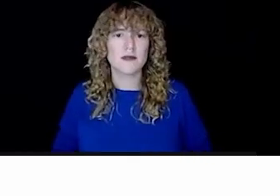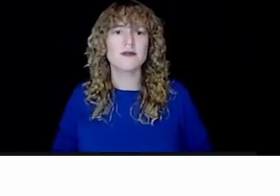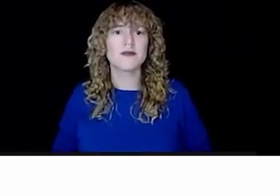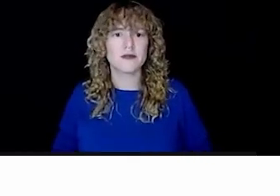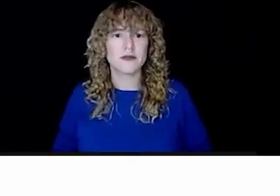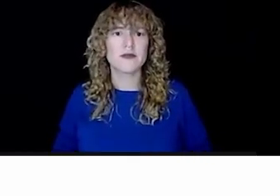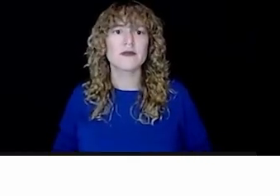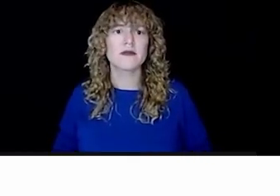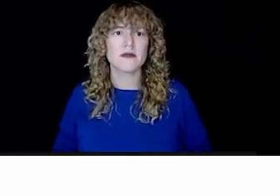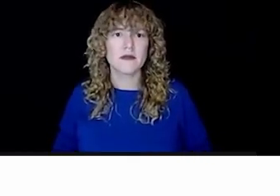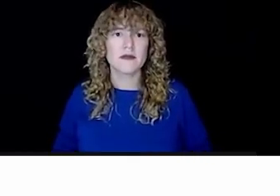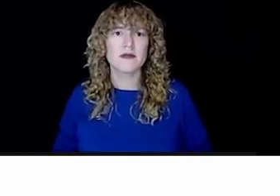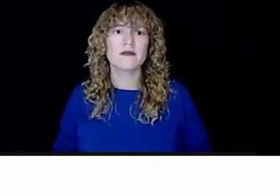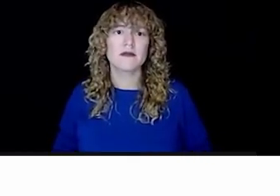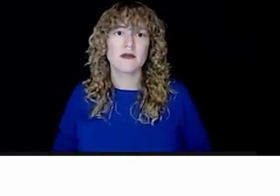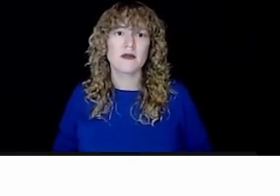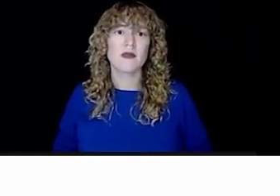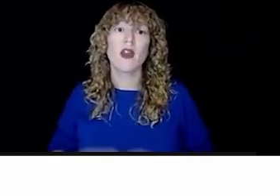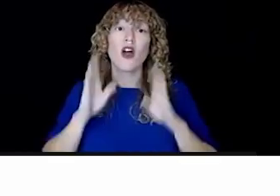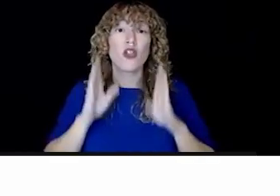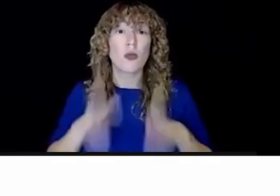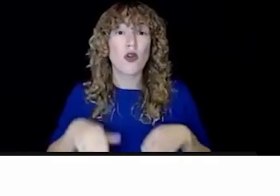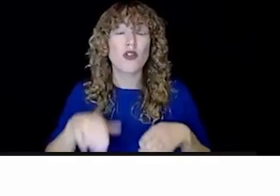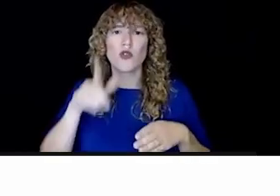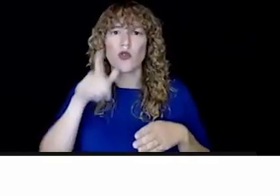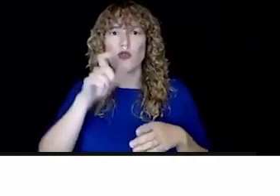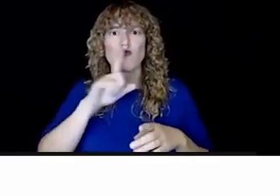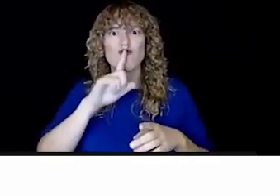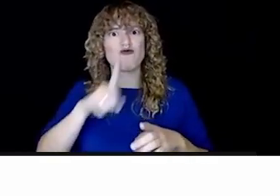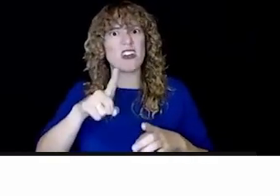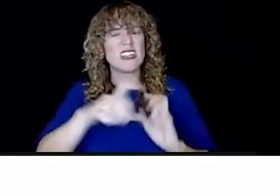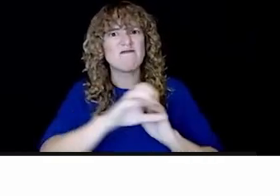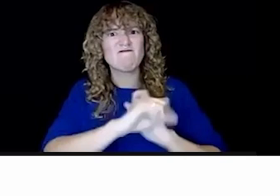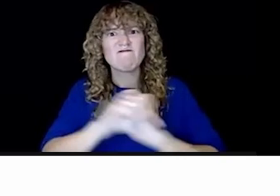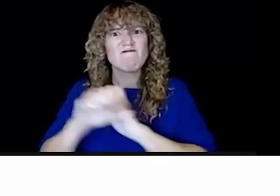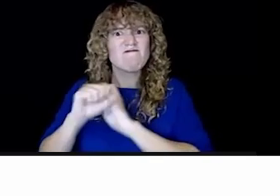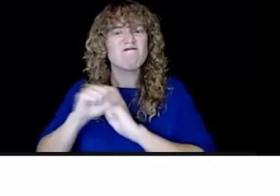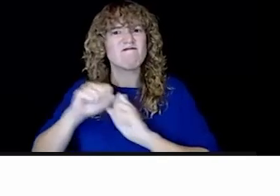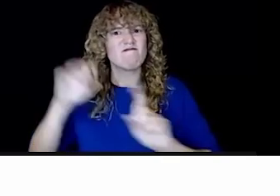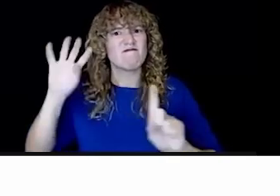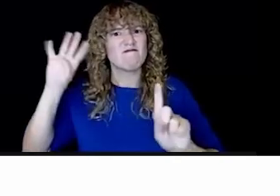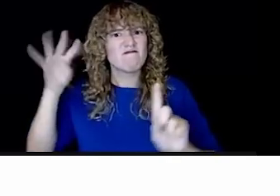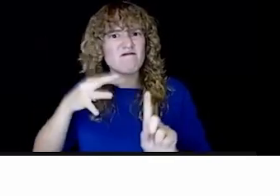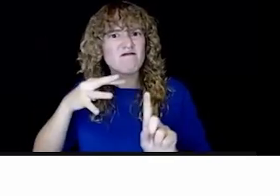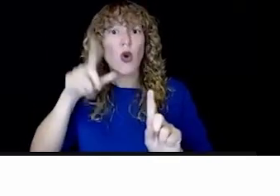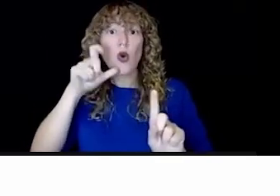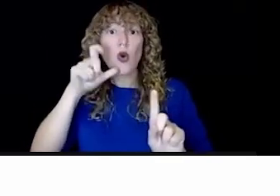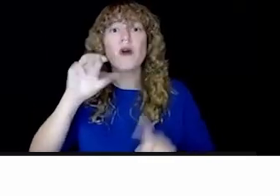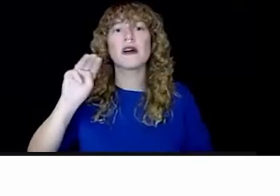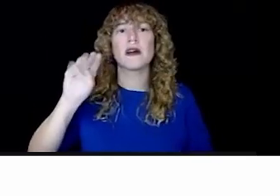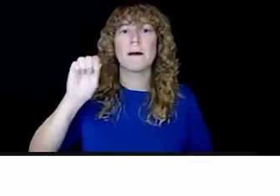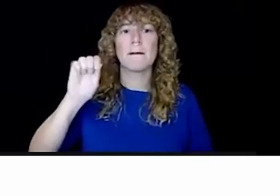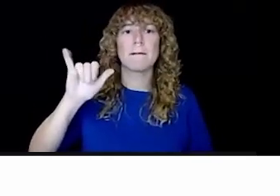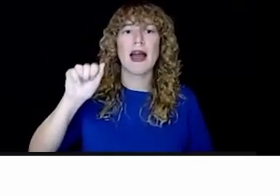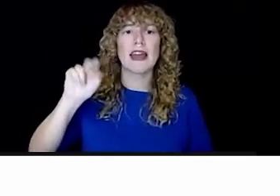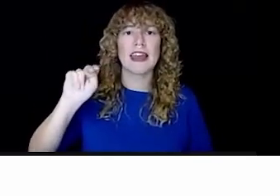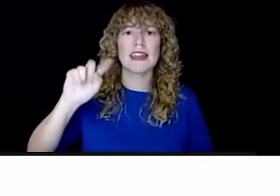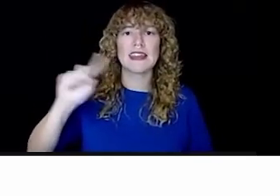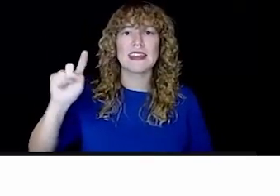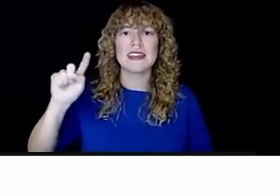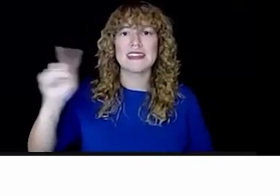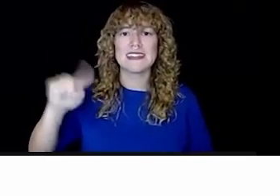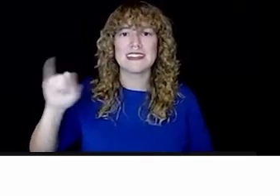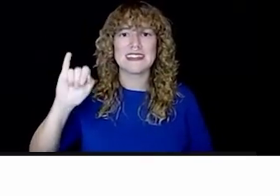this into the spotlight has been Maayan Ziv. And she posted, I think this was the first time it really came to